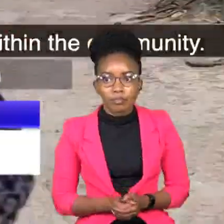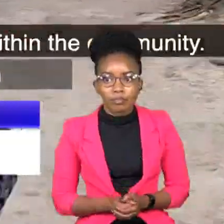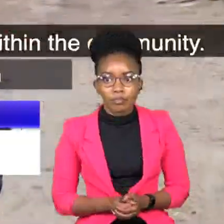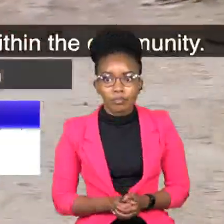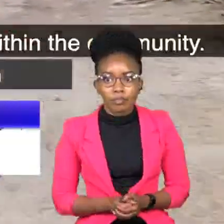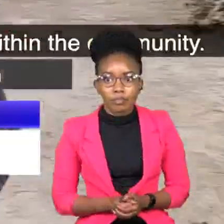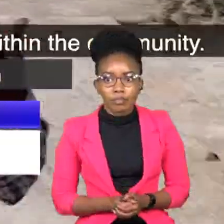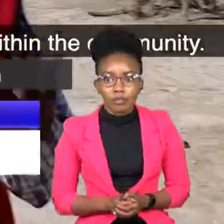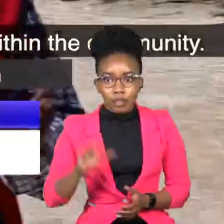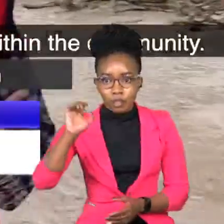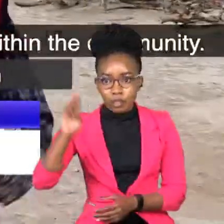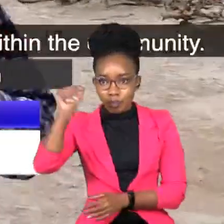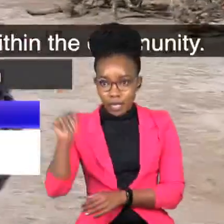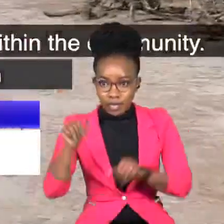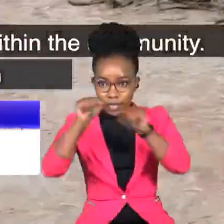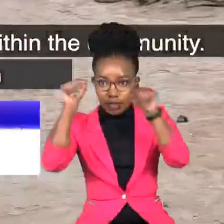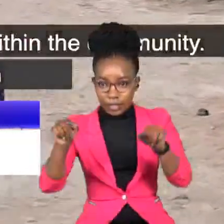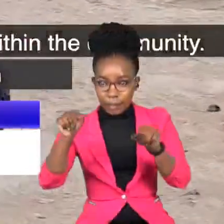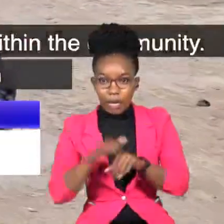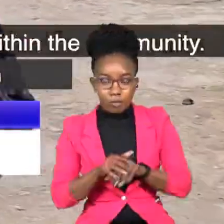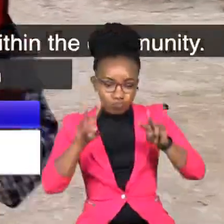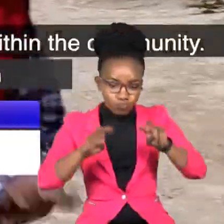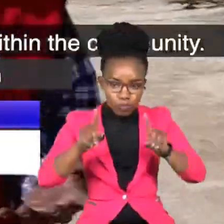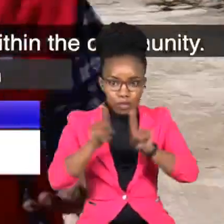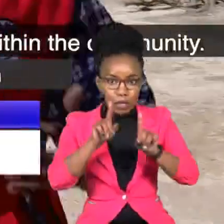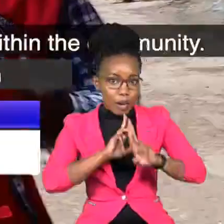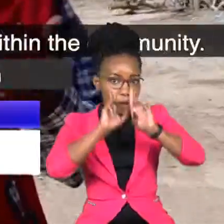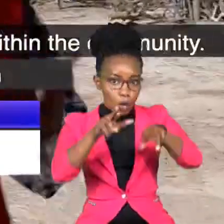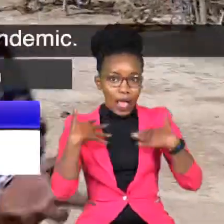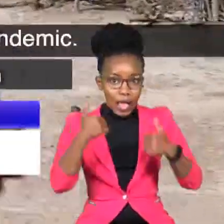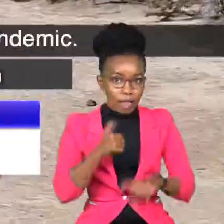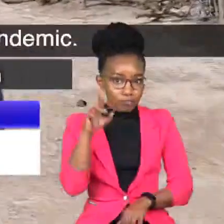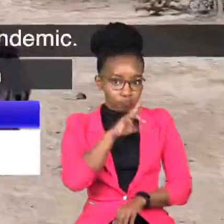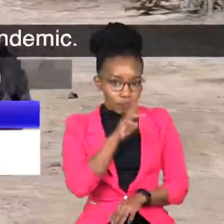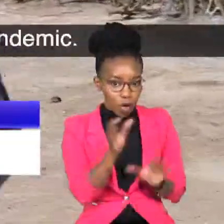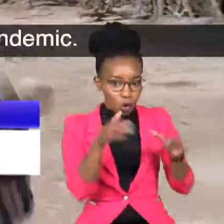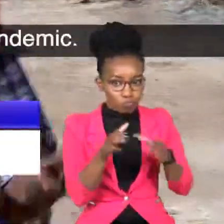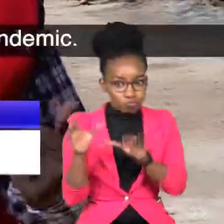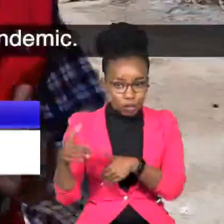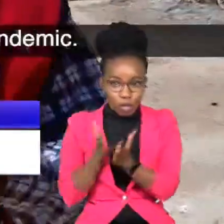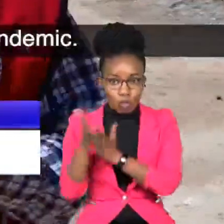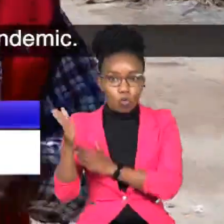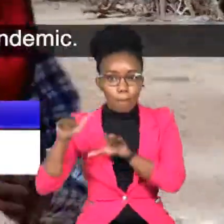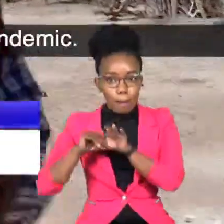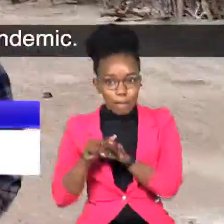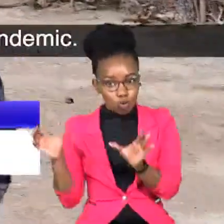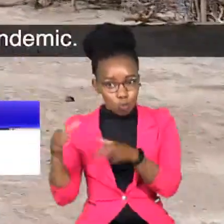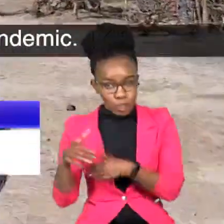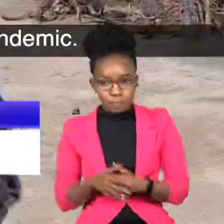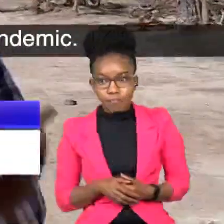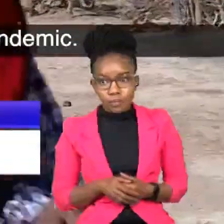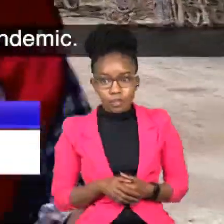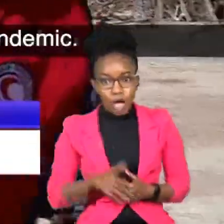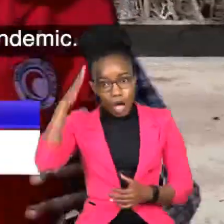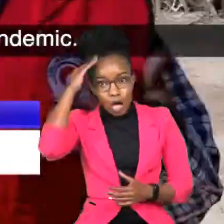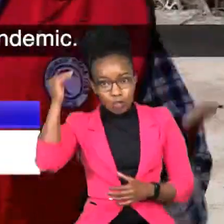CBS is the systematic detection and reporting of the health risks within the community by community members.